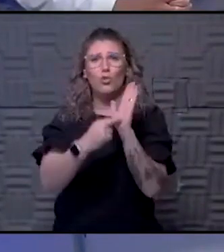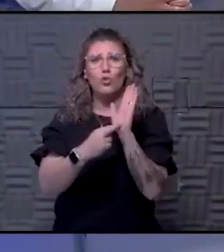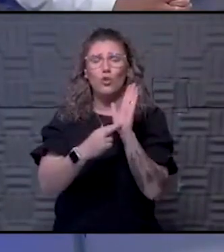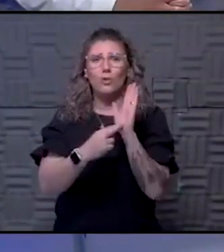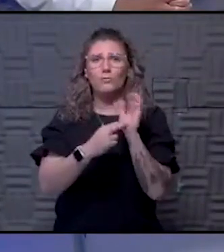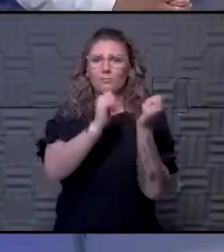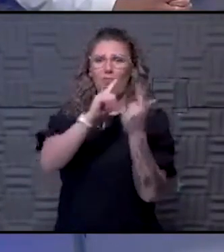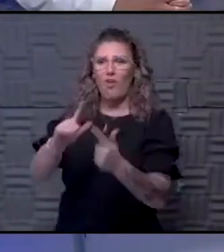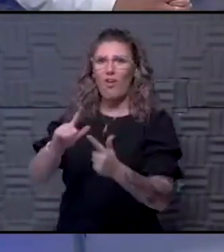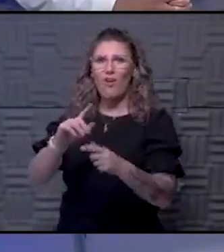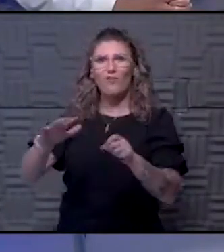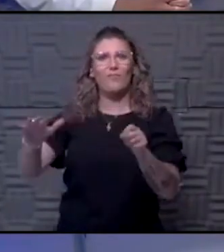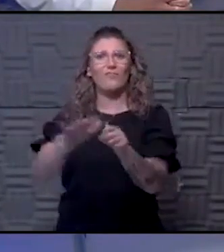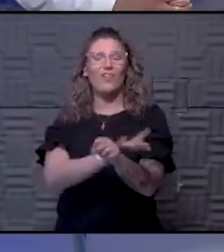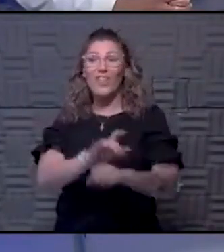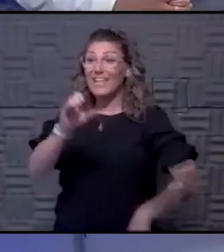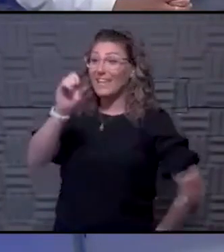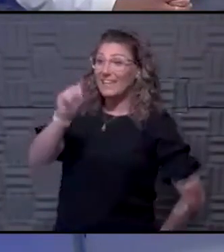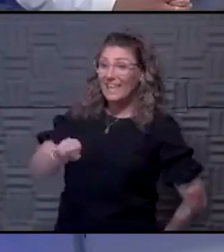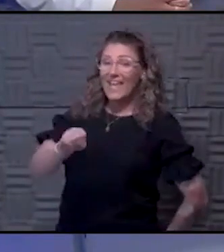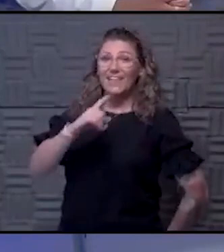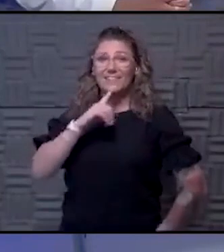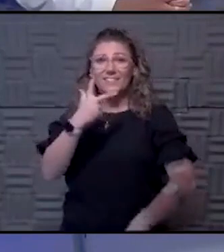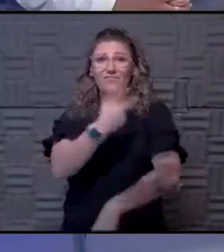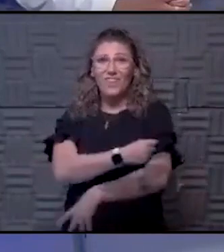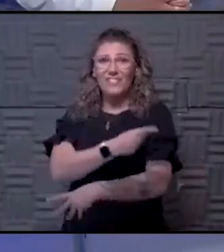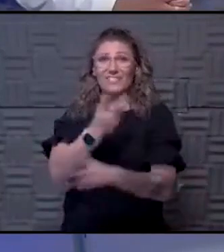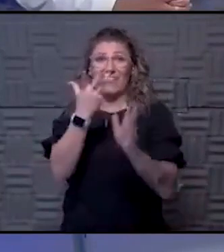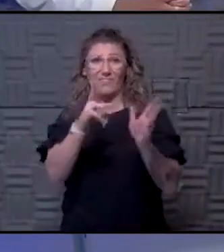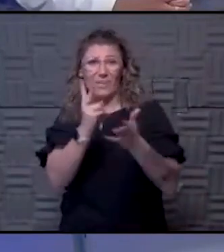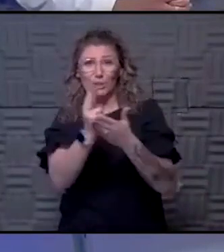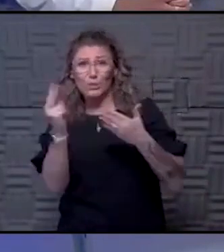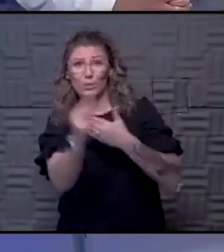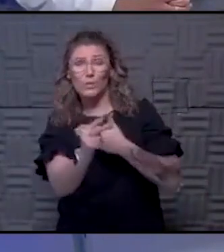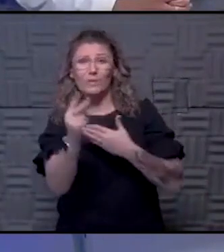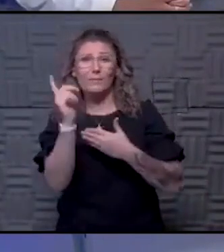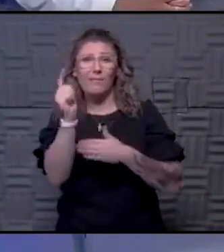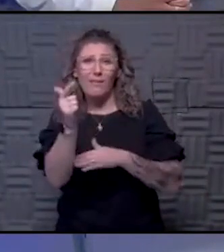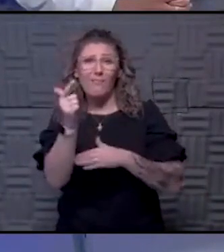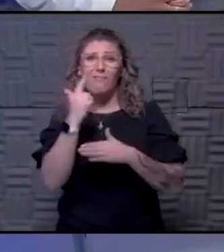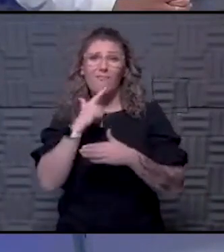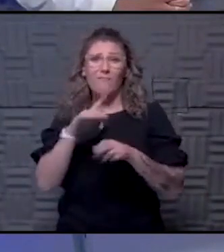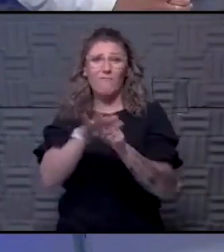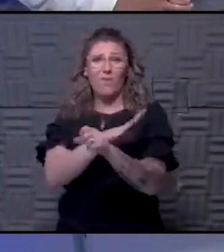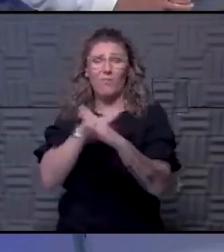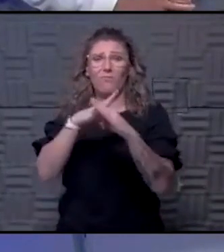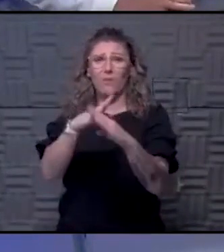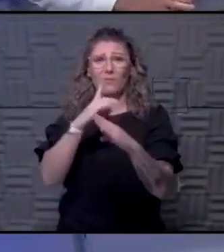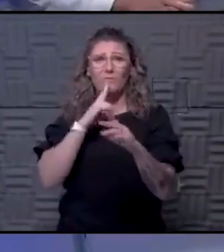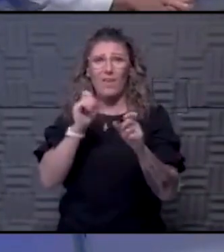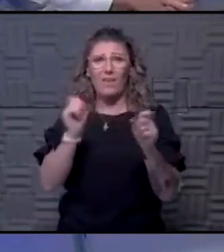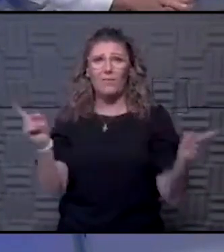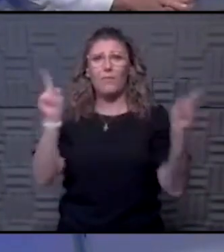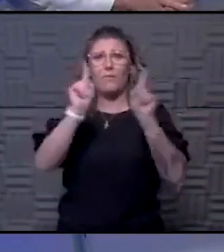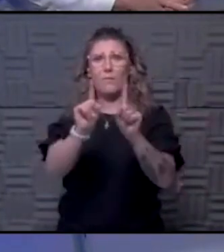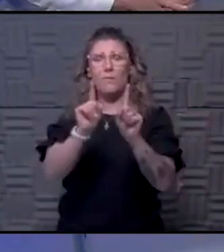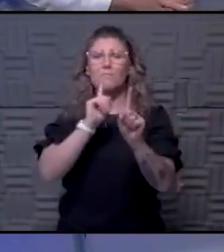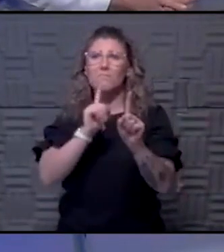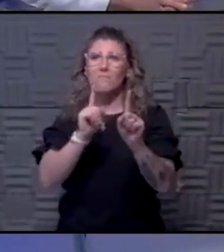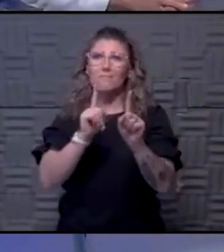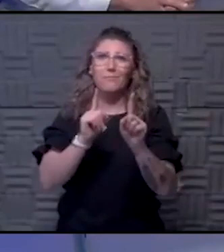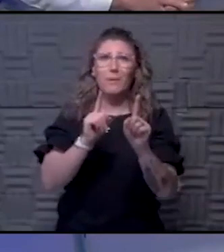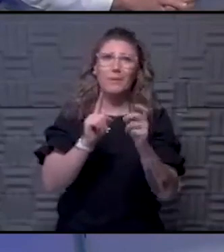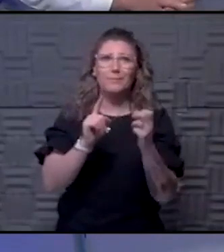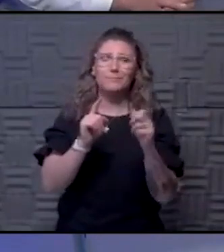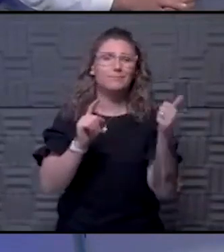say, yes, I am fully vaccinated, I've had my second shot, it's been 2 weeks after that, being able to work in close proximity to 10 or 12